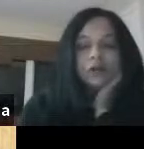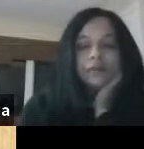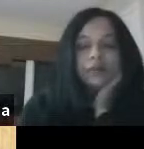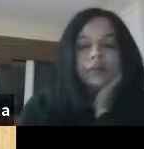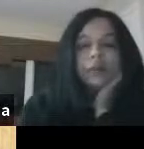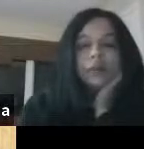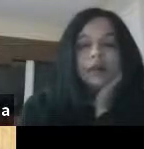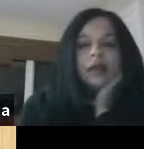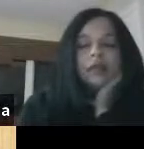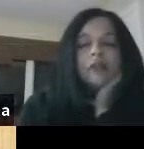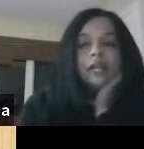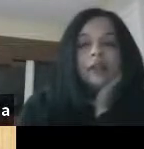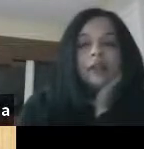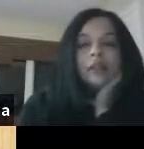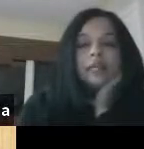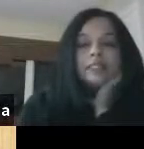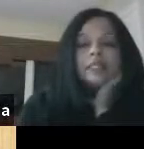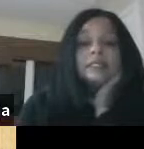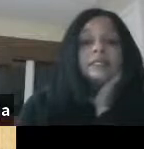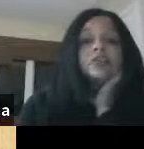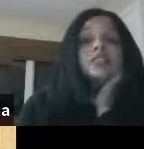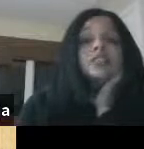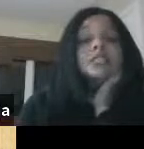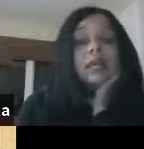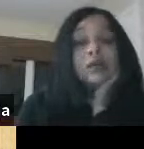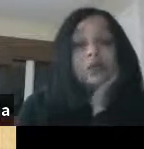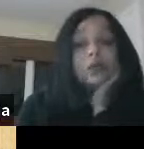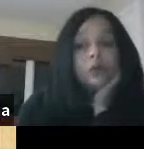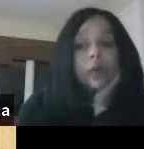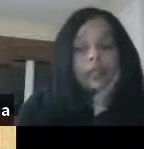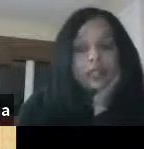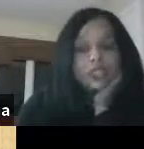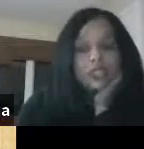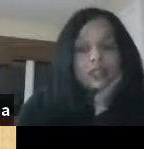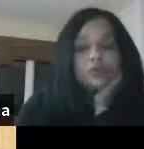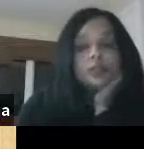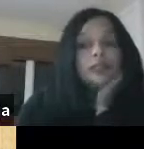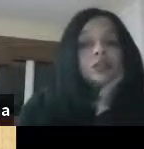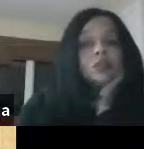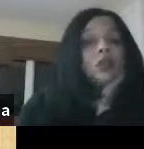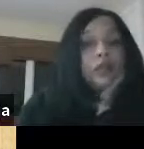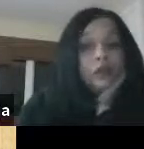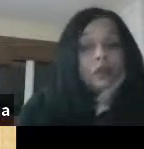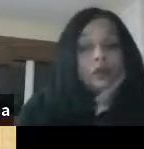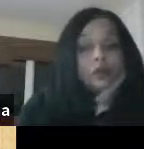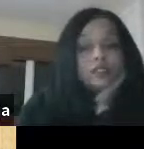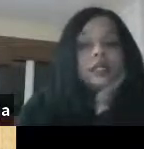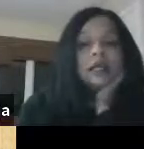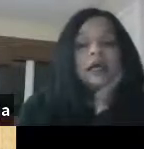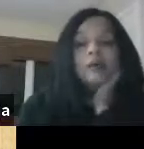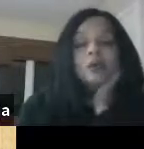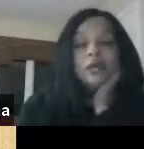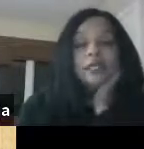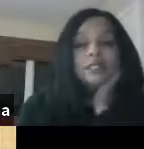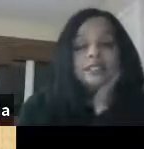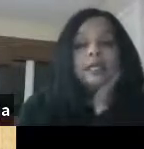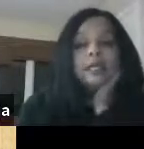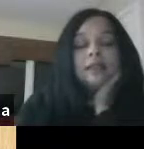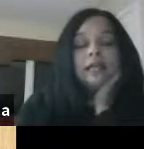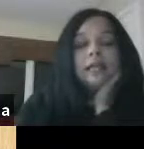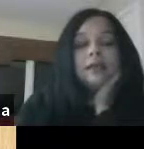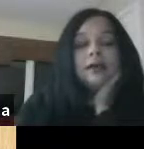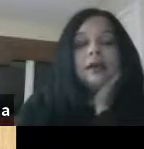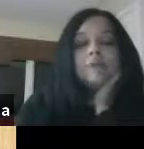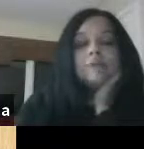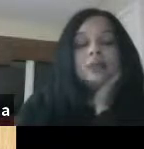strong. Another area that I might assess is their sight word recognition. So these are real words. I'm looking to